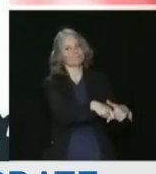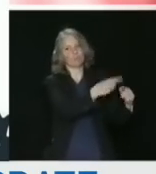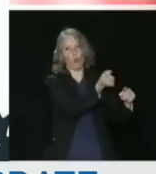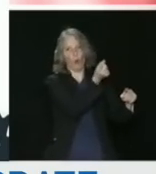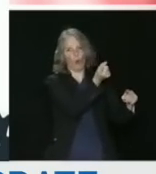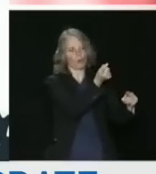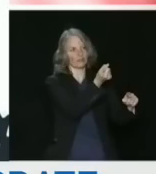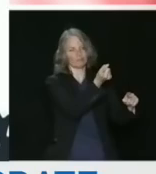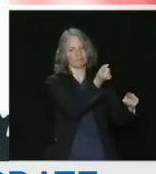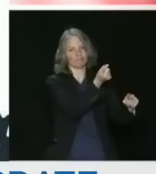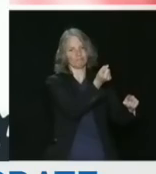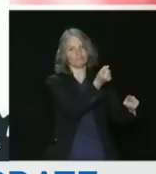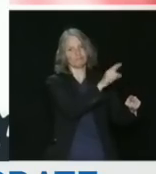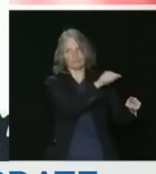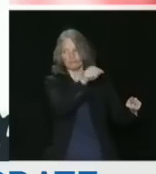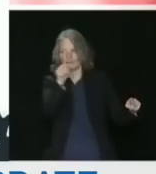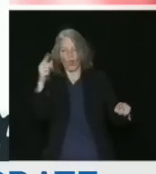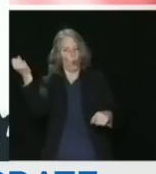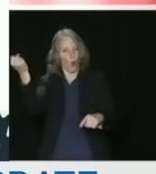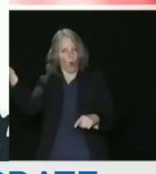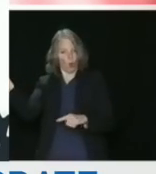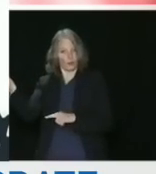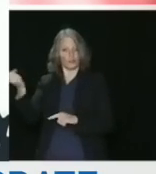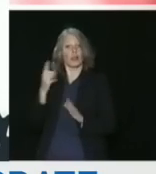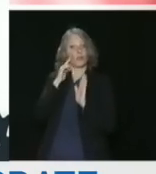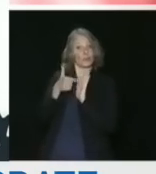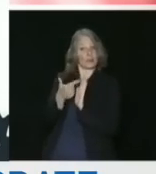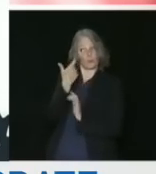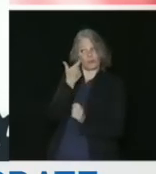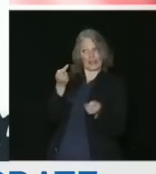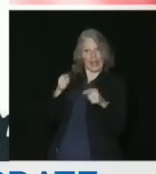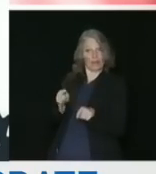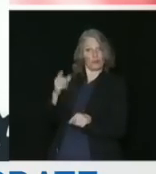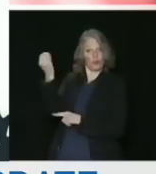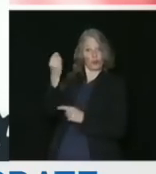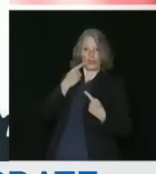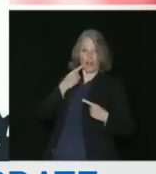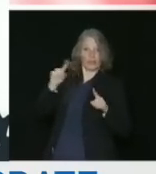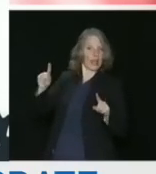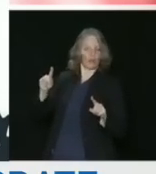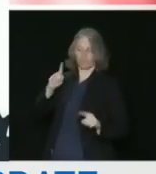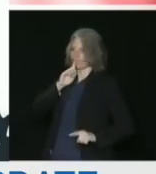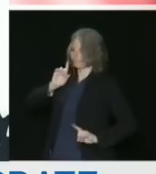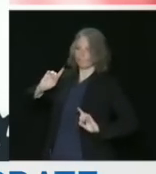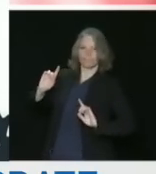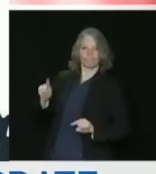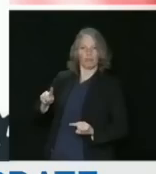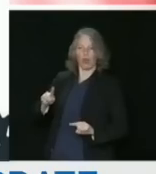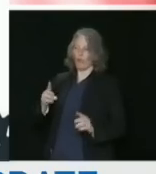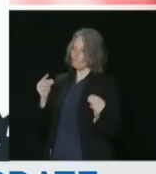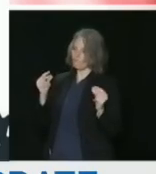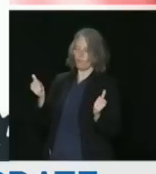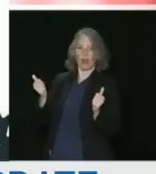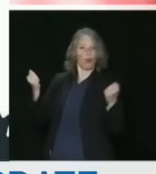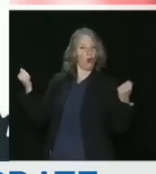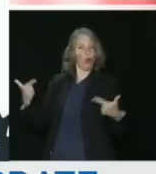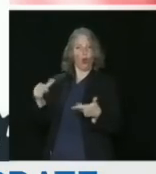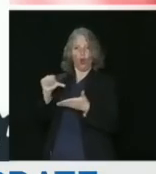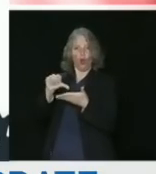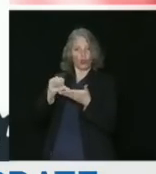surgeries and procedures. For example, this week, Ontario issued a directive to immediately halt